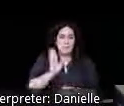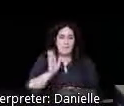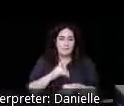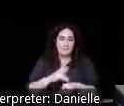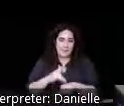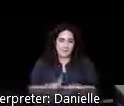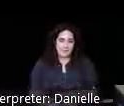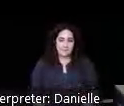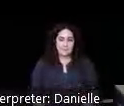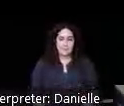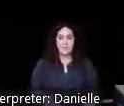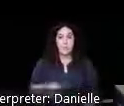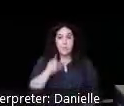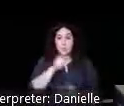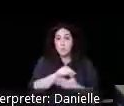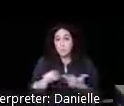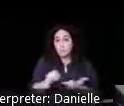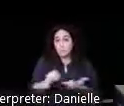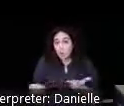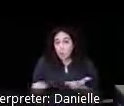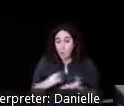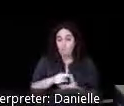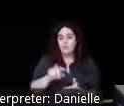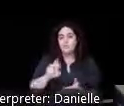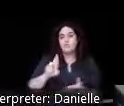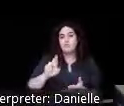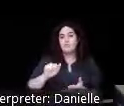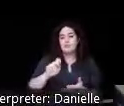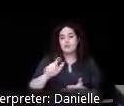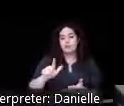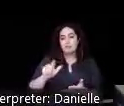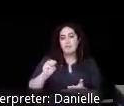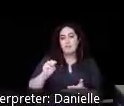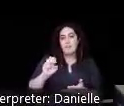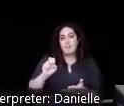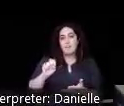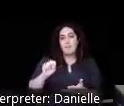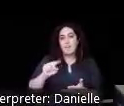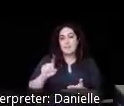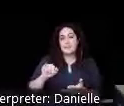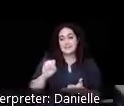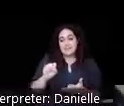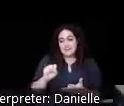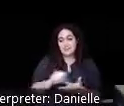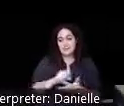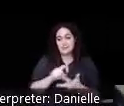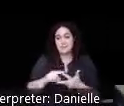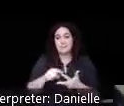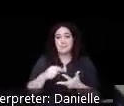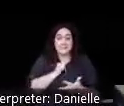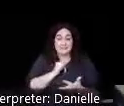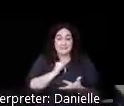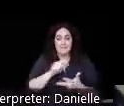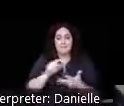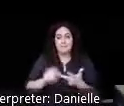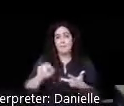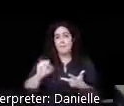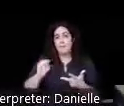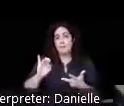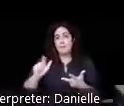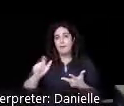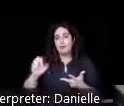by Rachel Menzies, myself, and Mike Crabb. And we had a lot of fun working on this because we're all